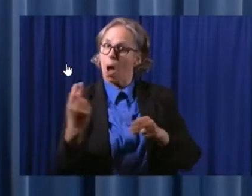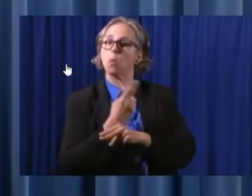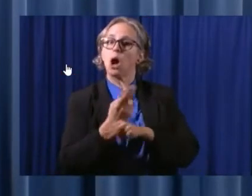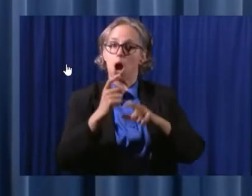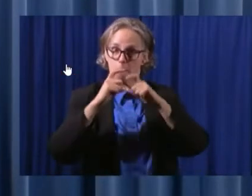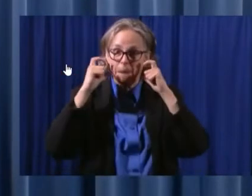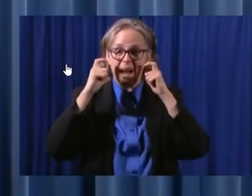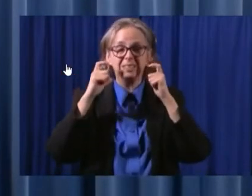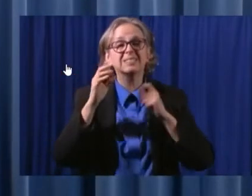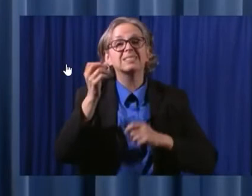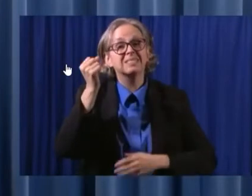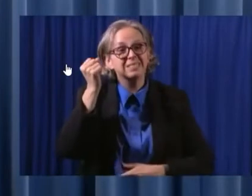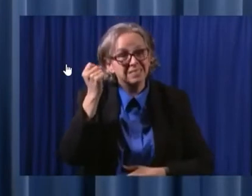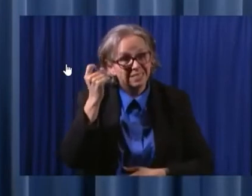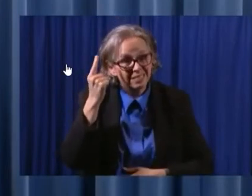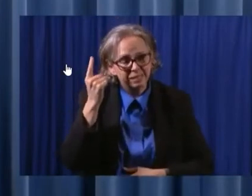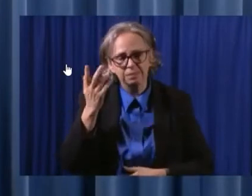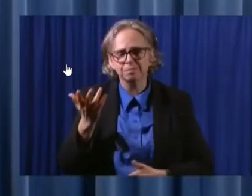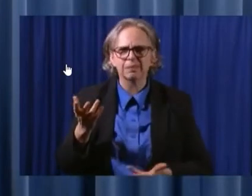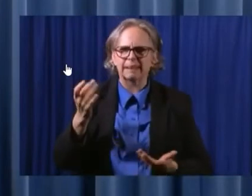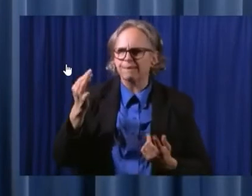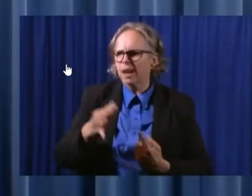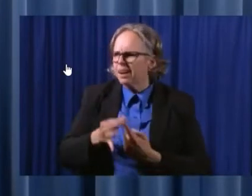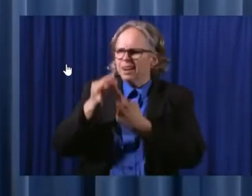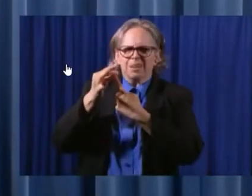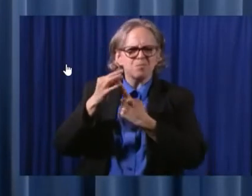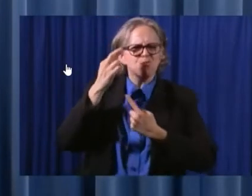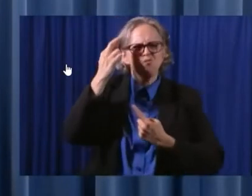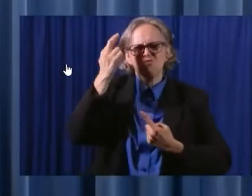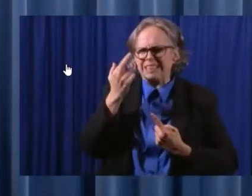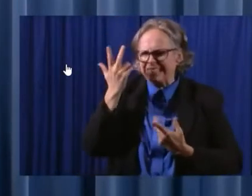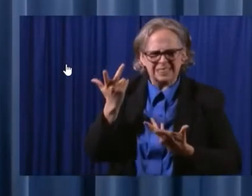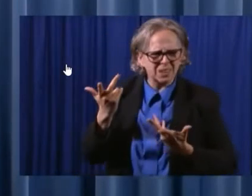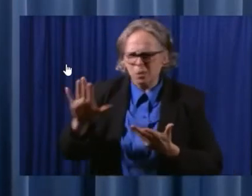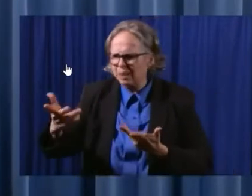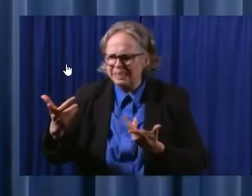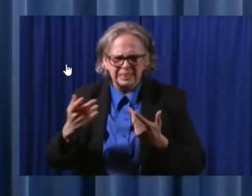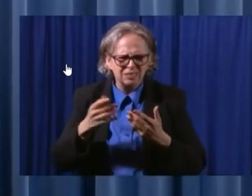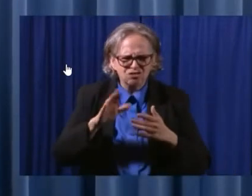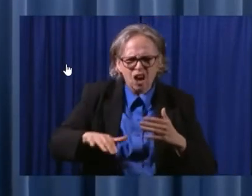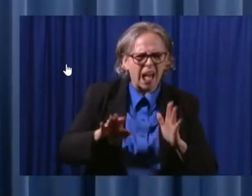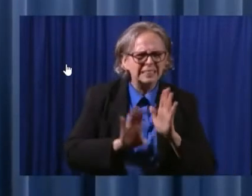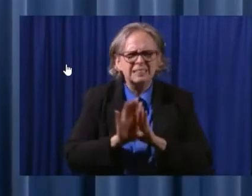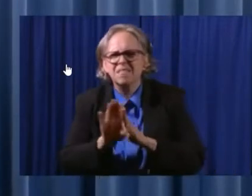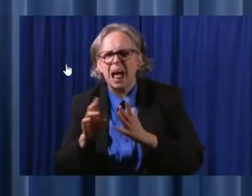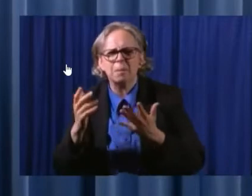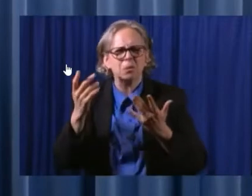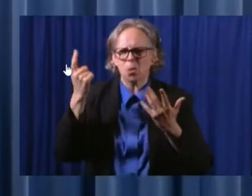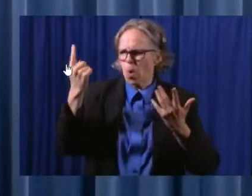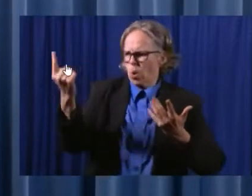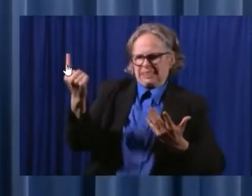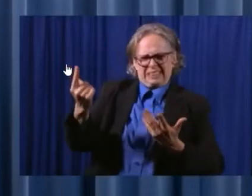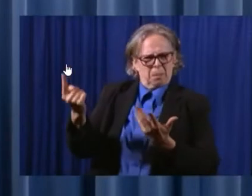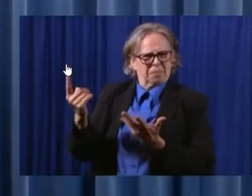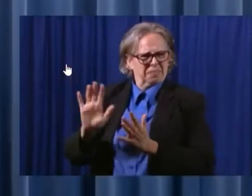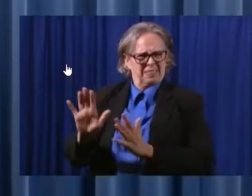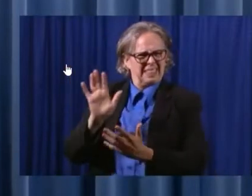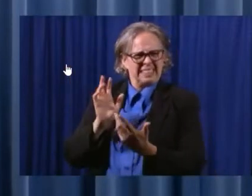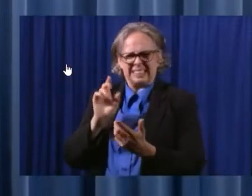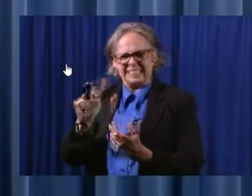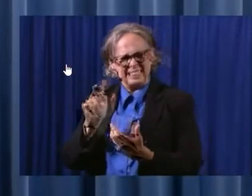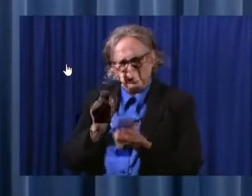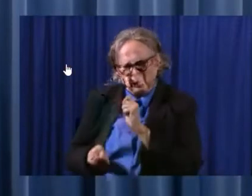for the age and developmental level of that child and the physical situation that the child is in at that particular